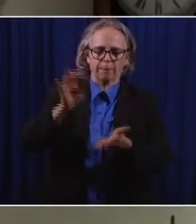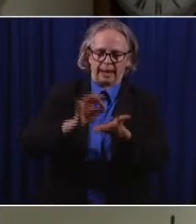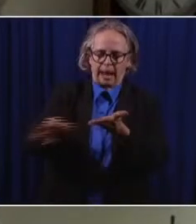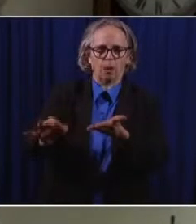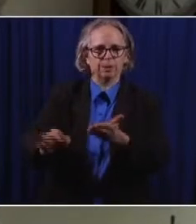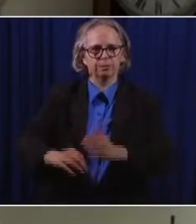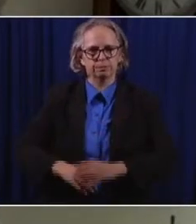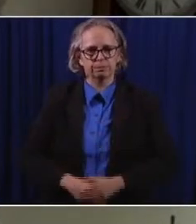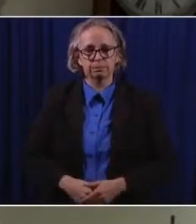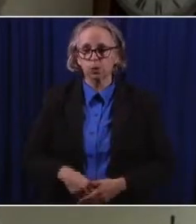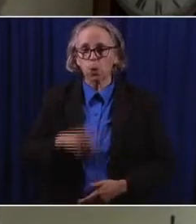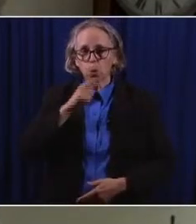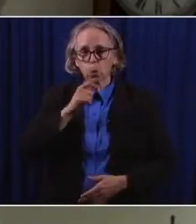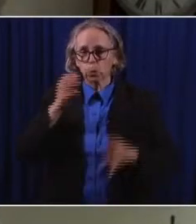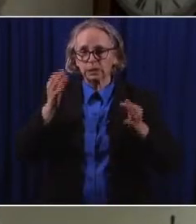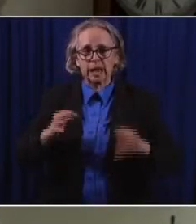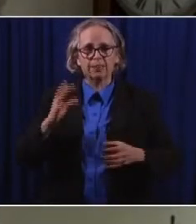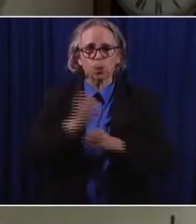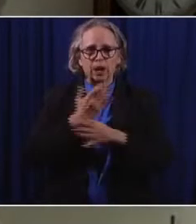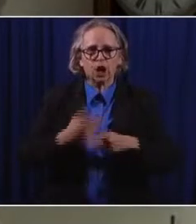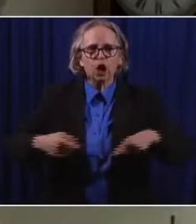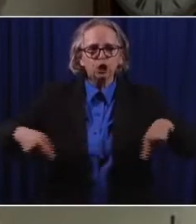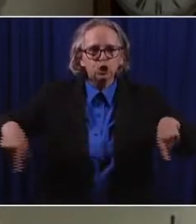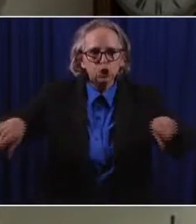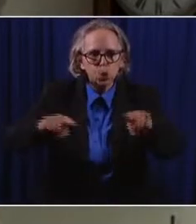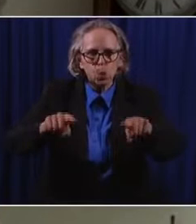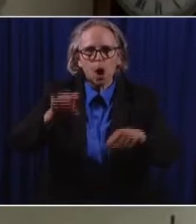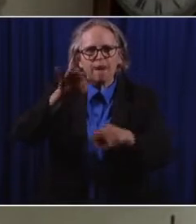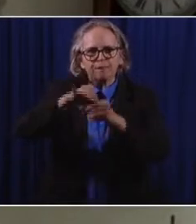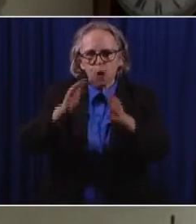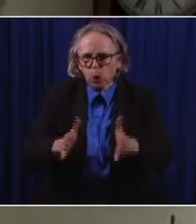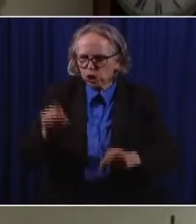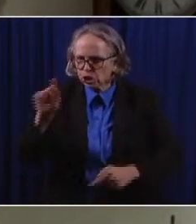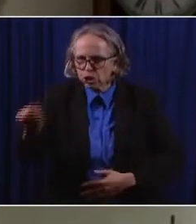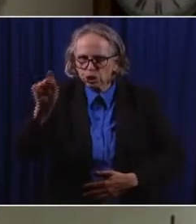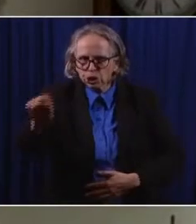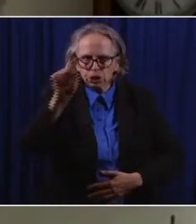this election comes out, as well as all the other elections,